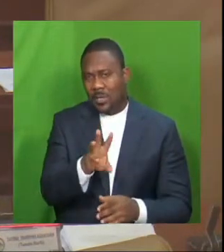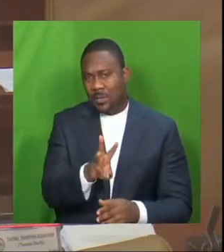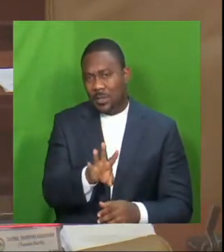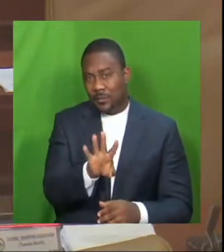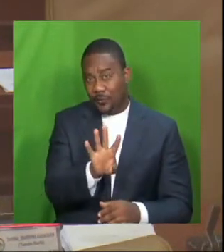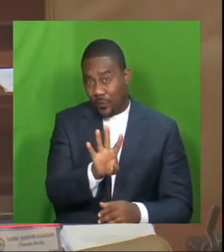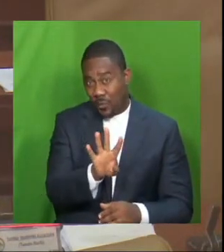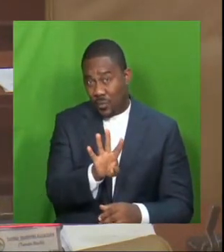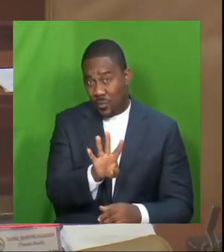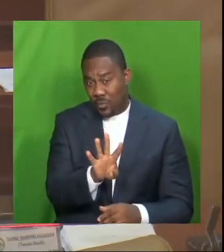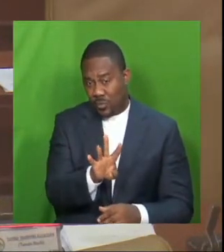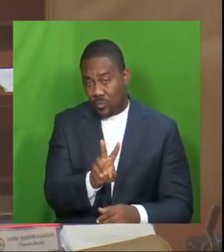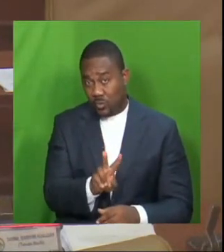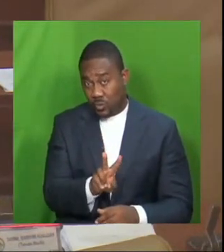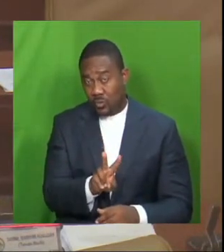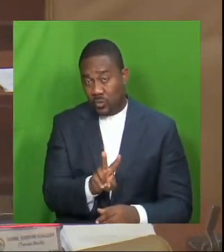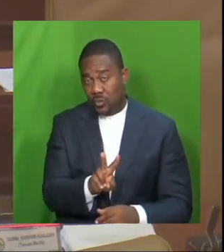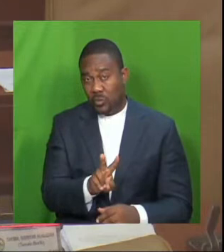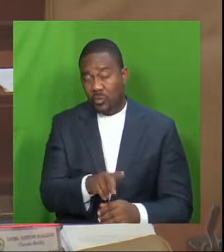1642,